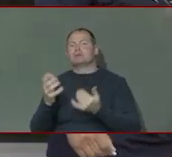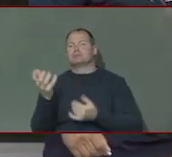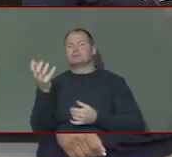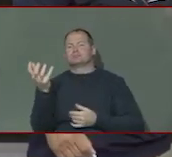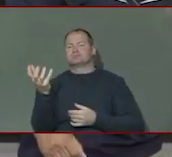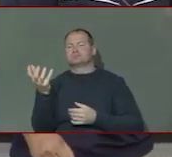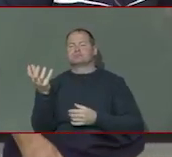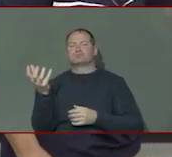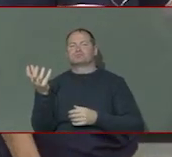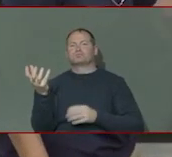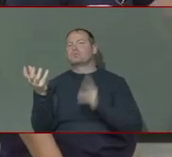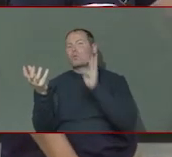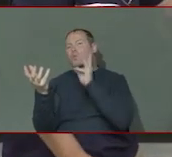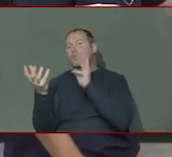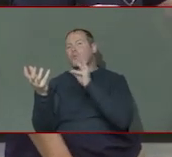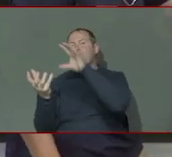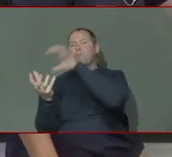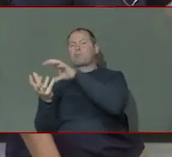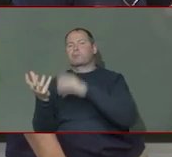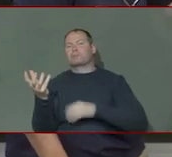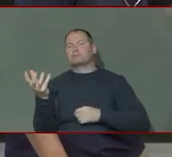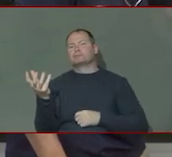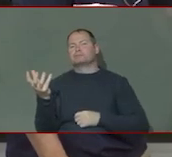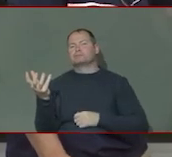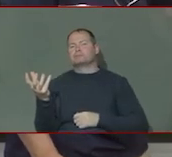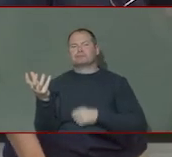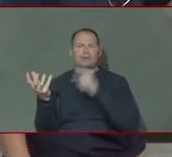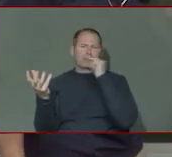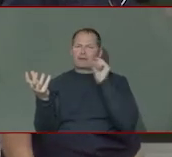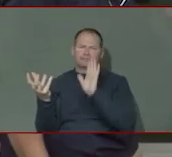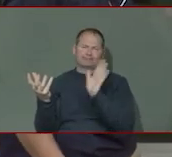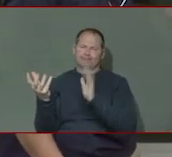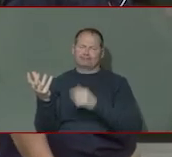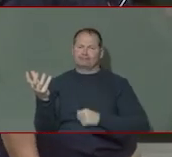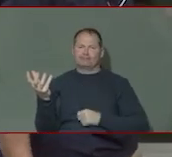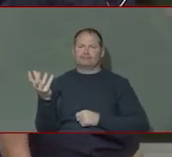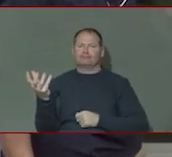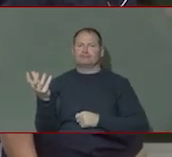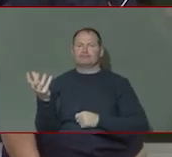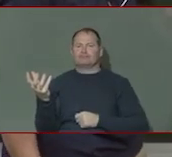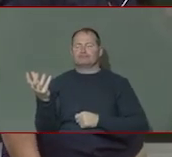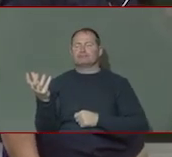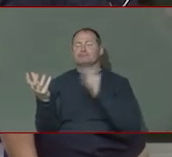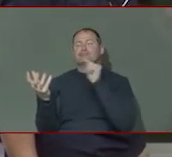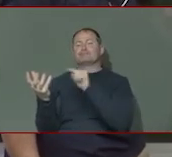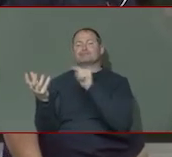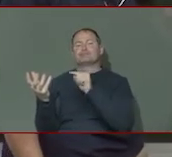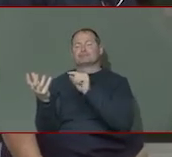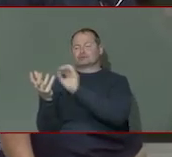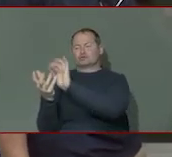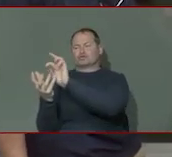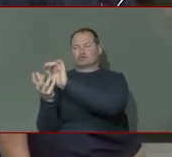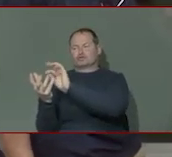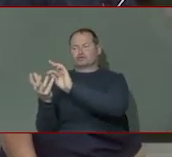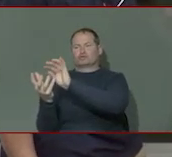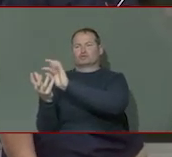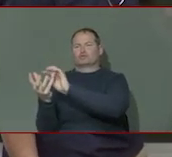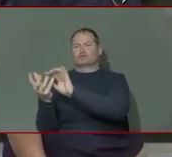cup-shaped structure here. You don't really need to know the name of the structure like you did in grade 11, but you'll remember the capsule of